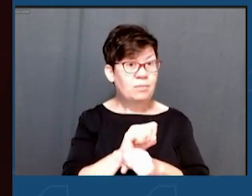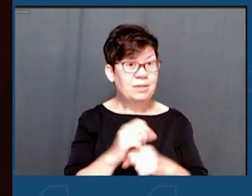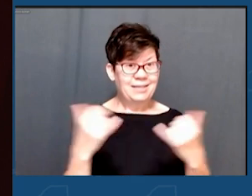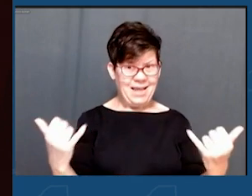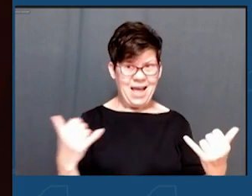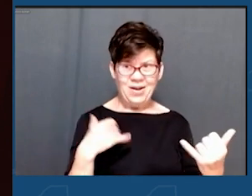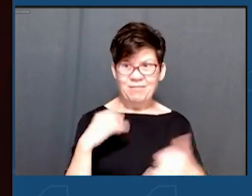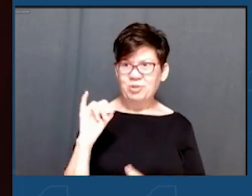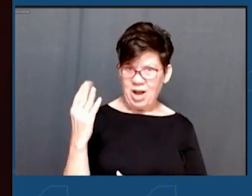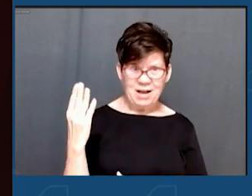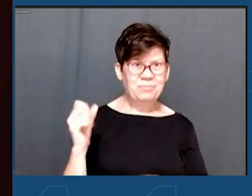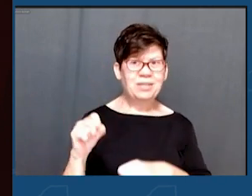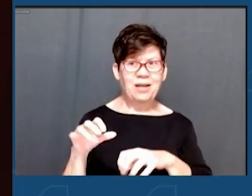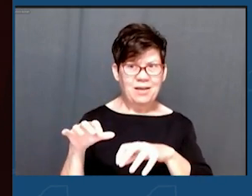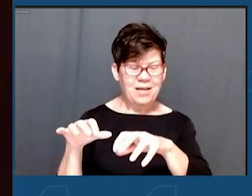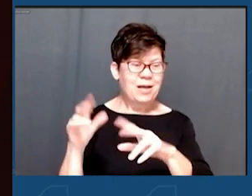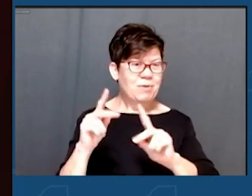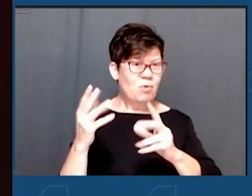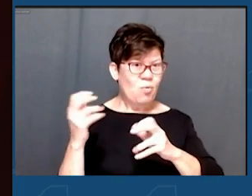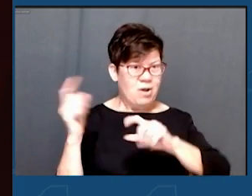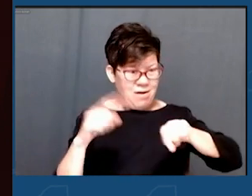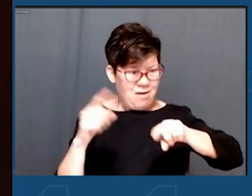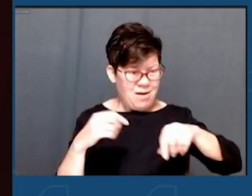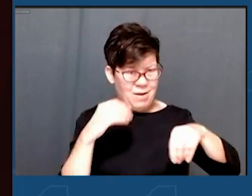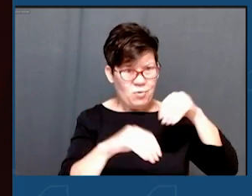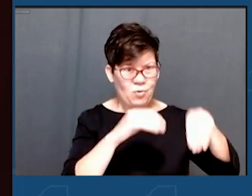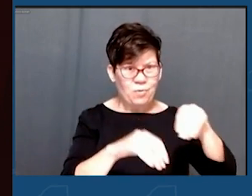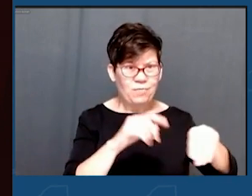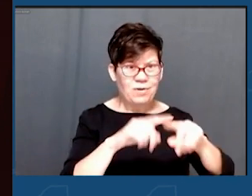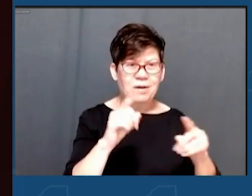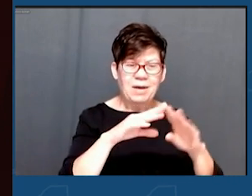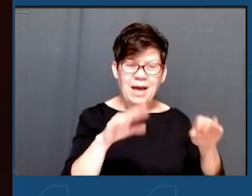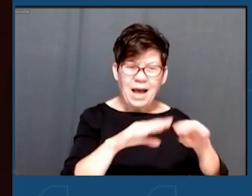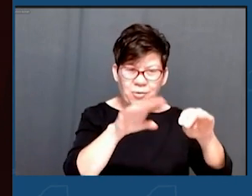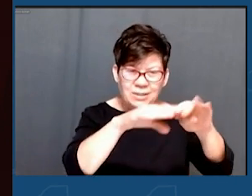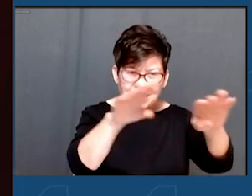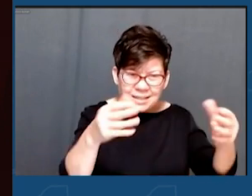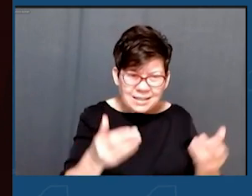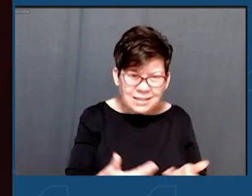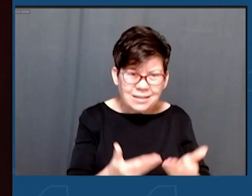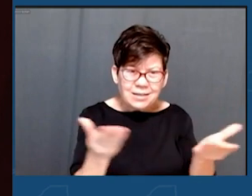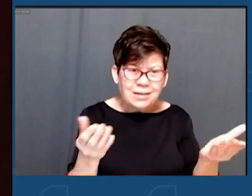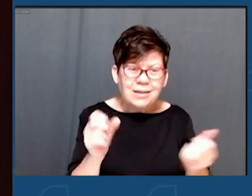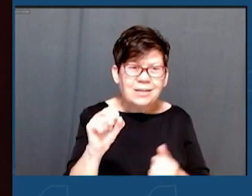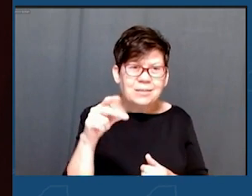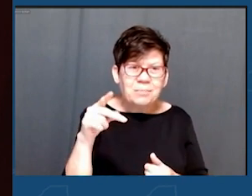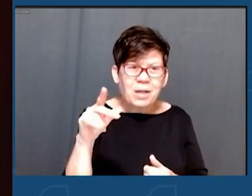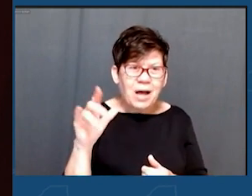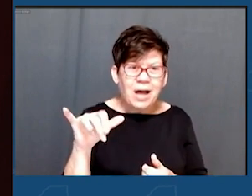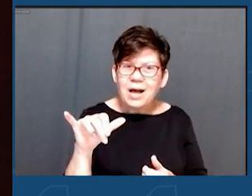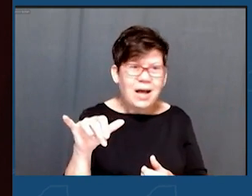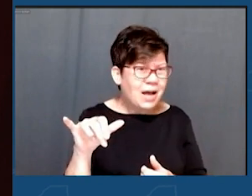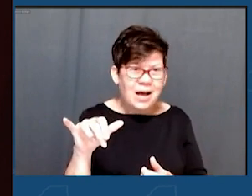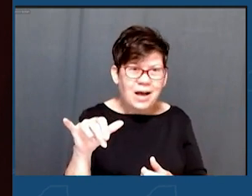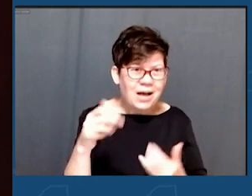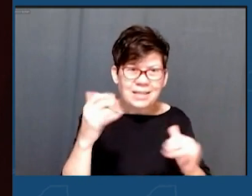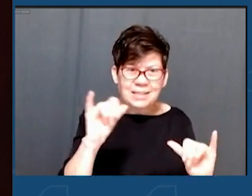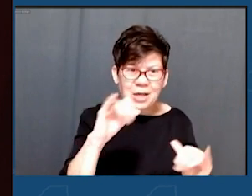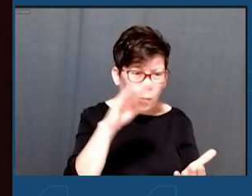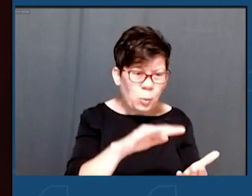jobs. People want to be here. But the housing supply has not kept up with that, and as a result, what happens